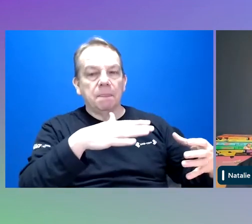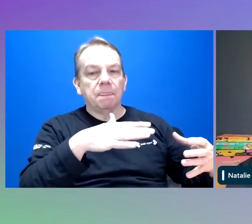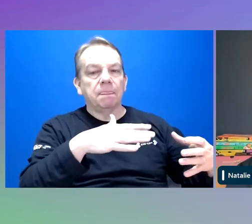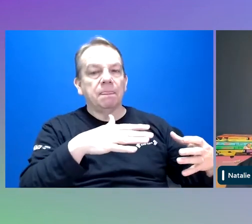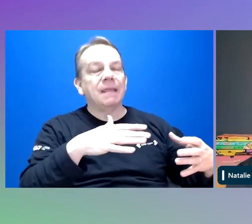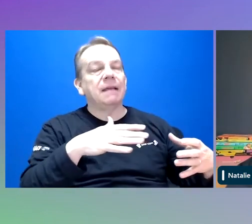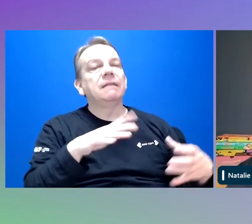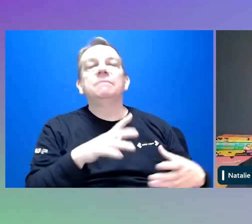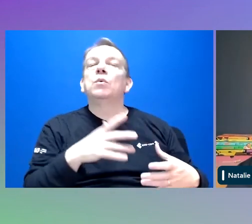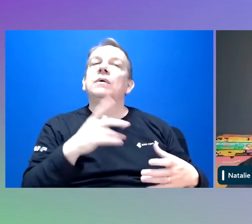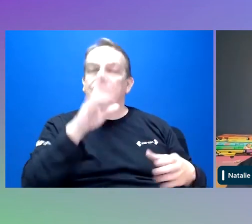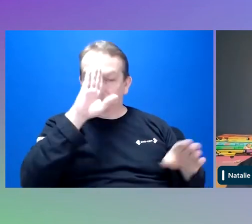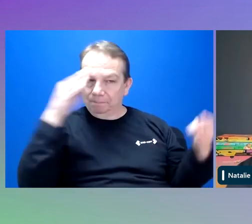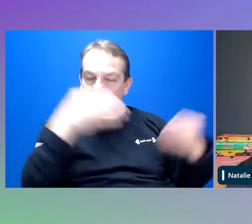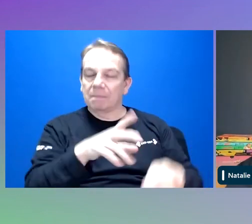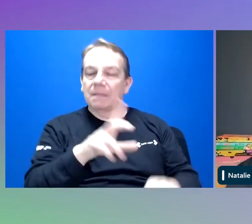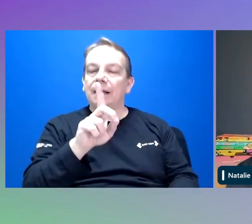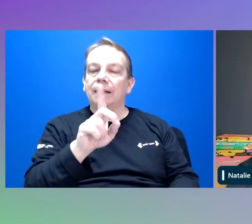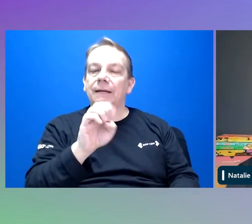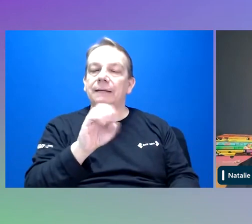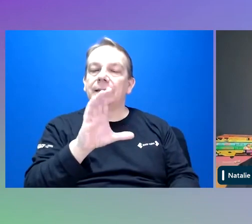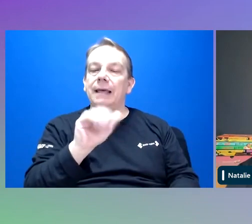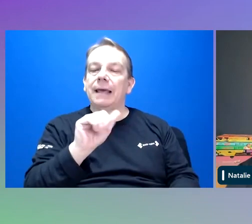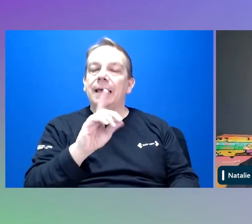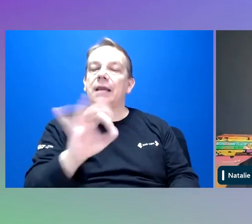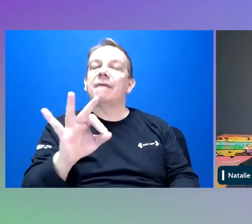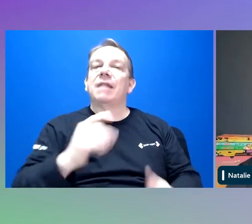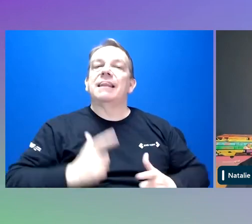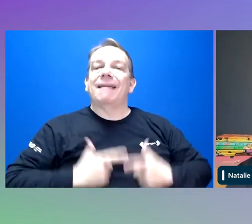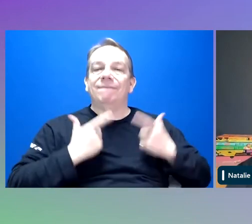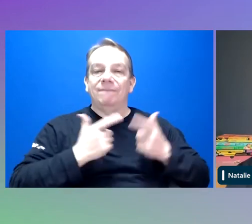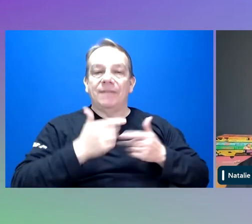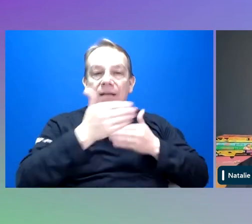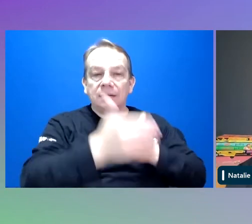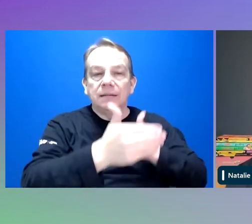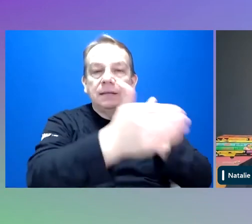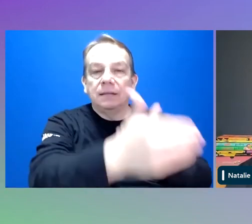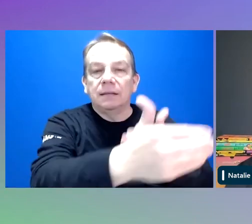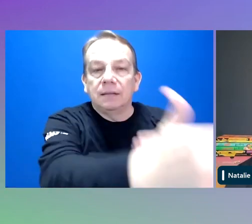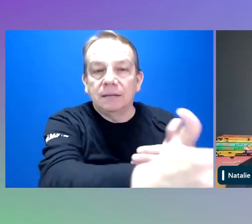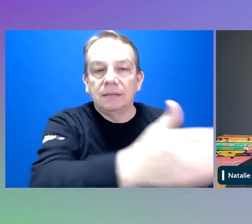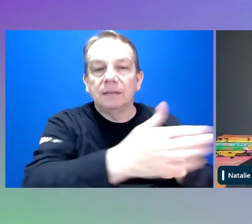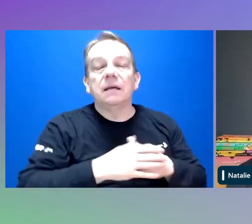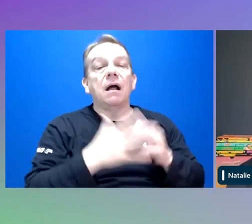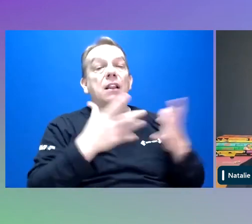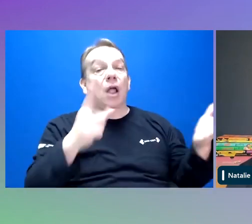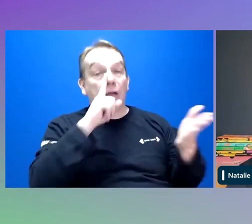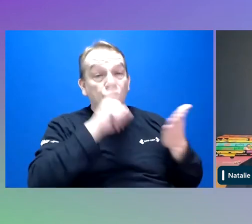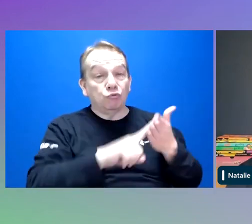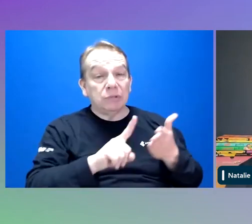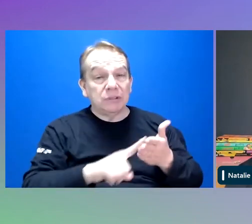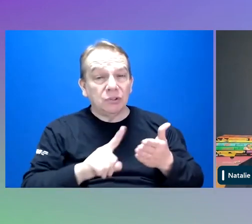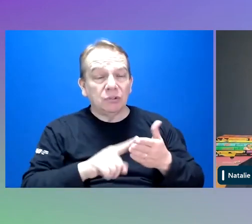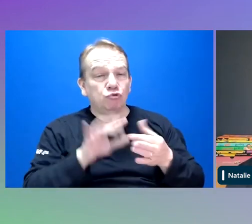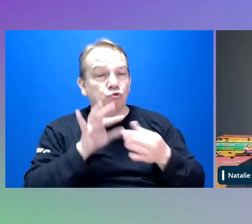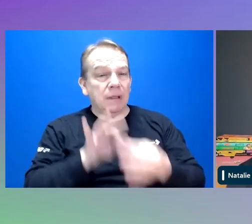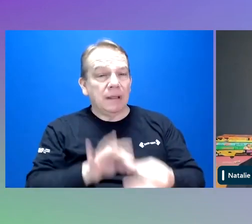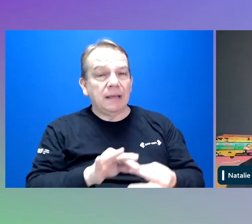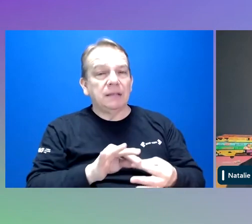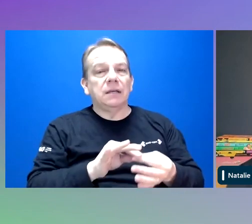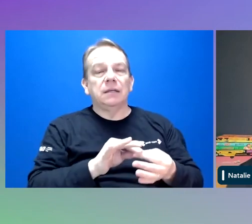life and life stages, and it's very common that so much of the research that is done is around that